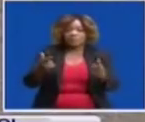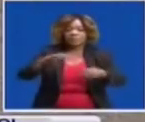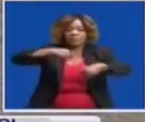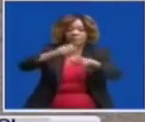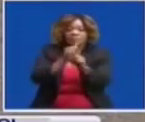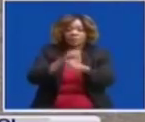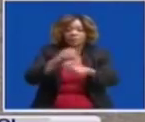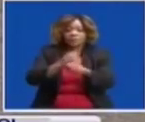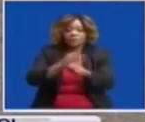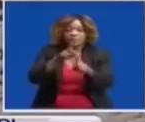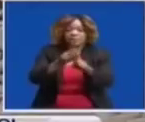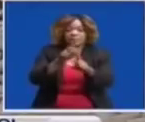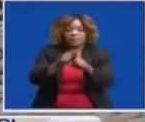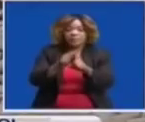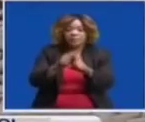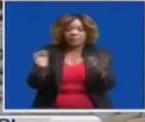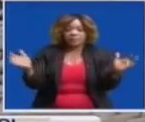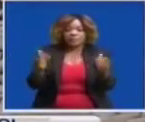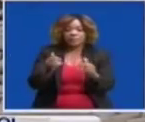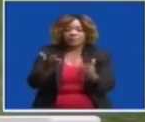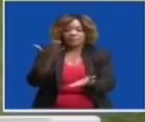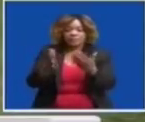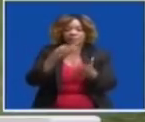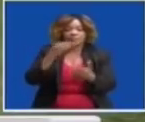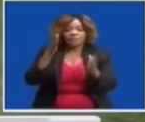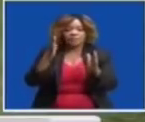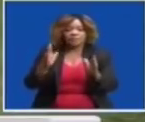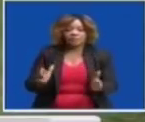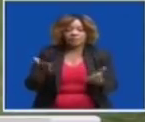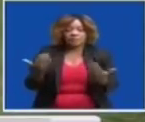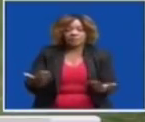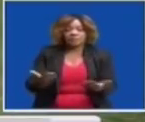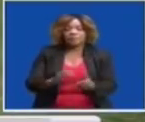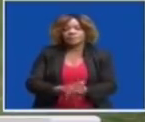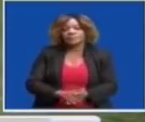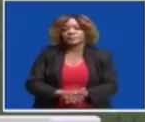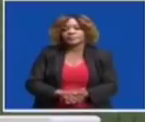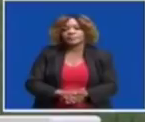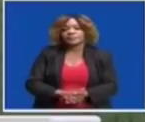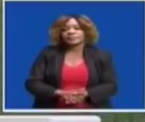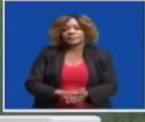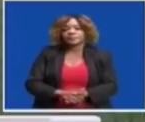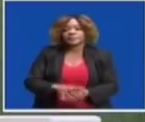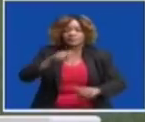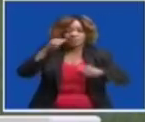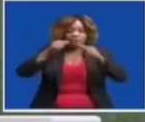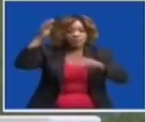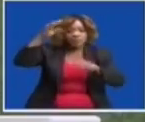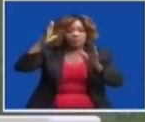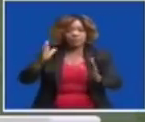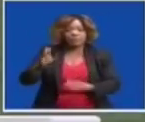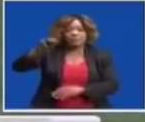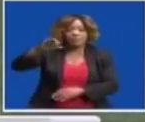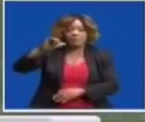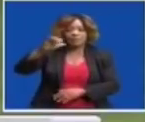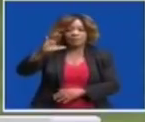country, mostly produced at small-scale level by farmers in the plains surrounding vicinities. Agriculture Minister Michael